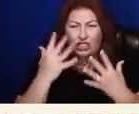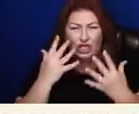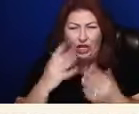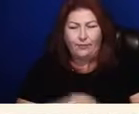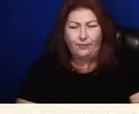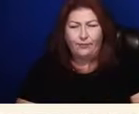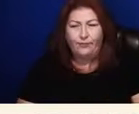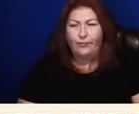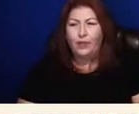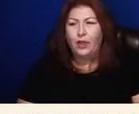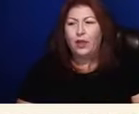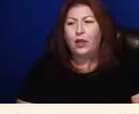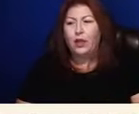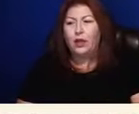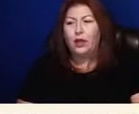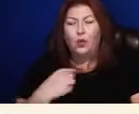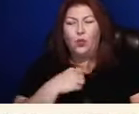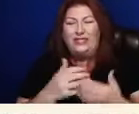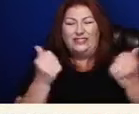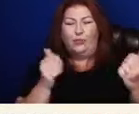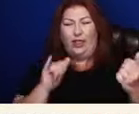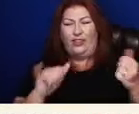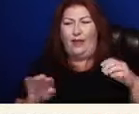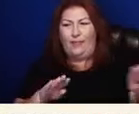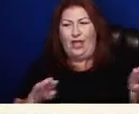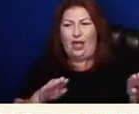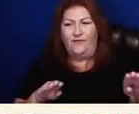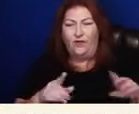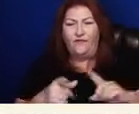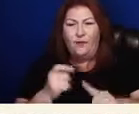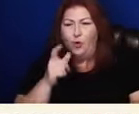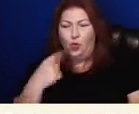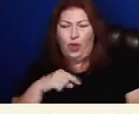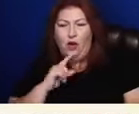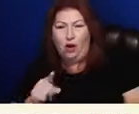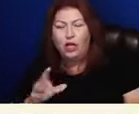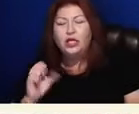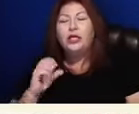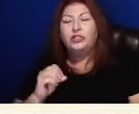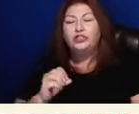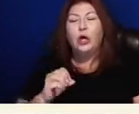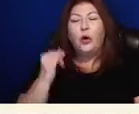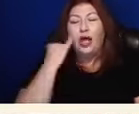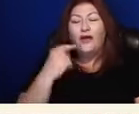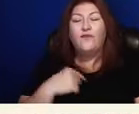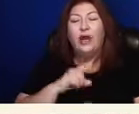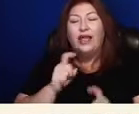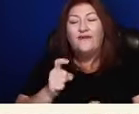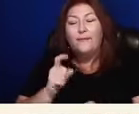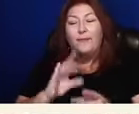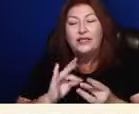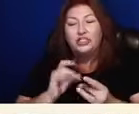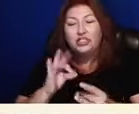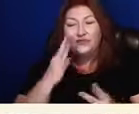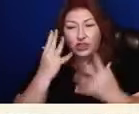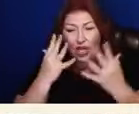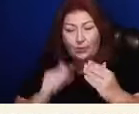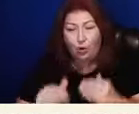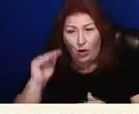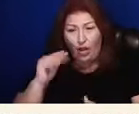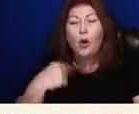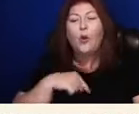Right? Because we separate out that behavior from who we are. And so if we're given messages of shame growing up, we have to be